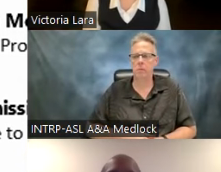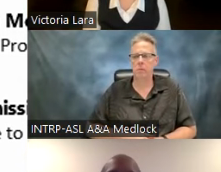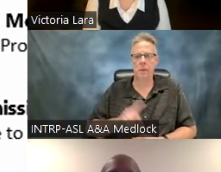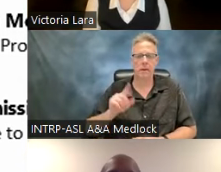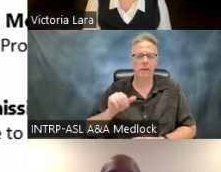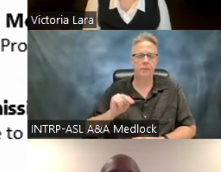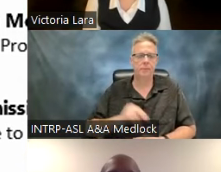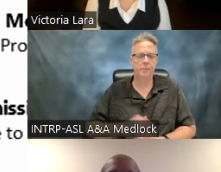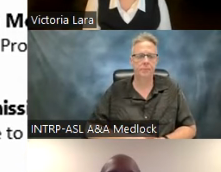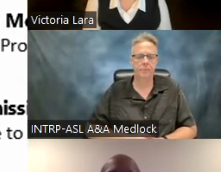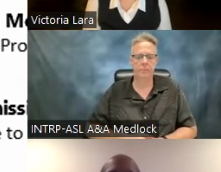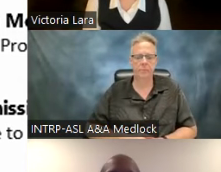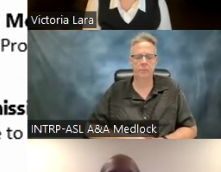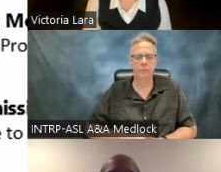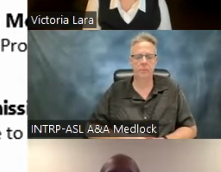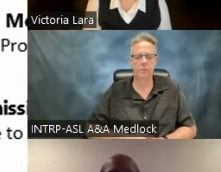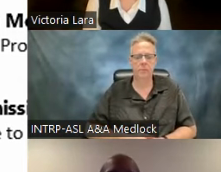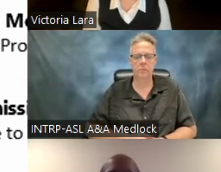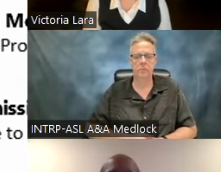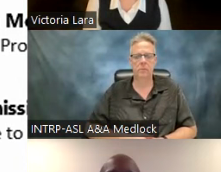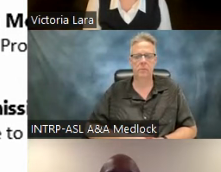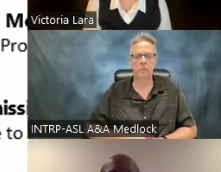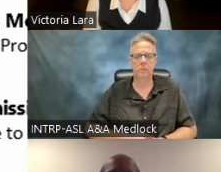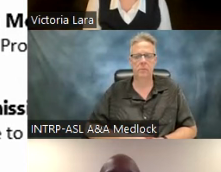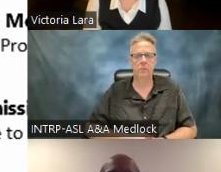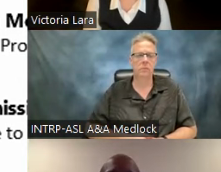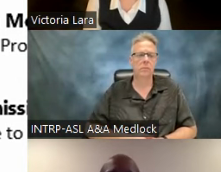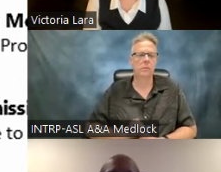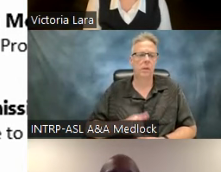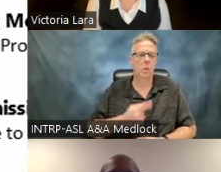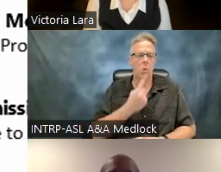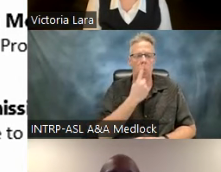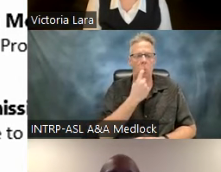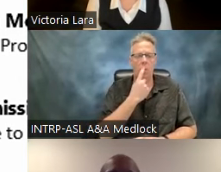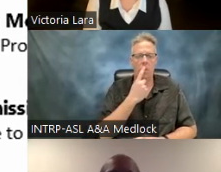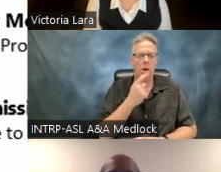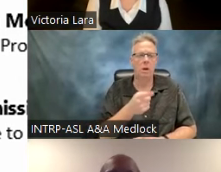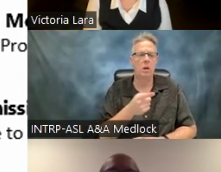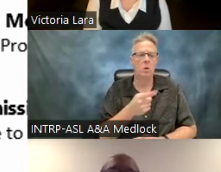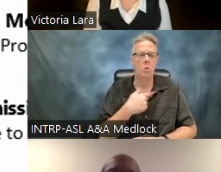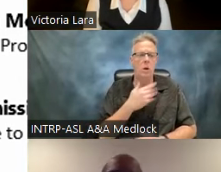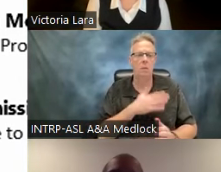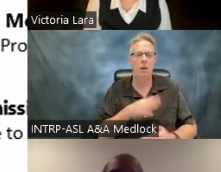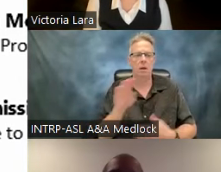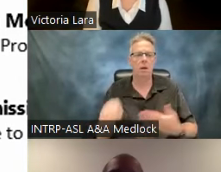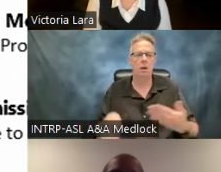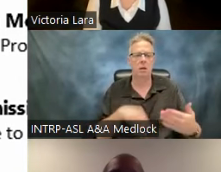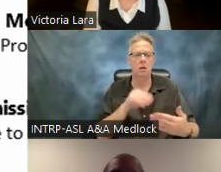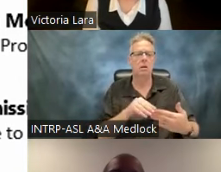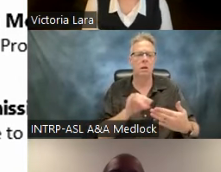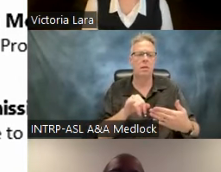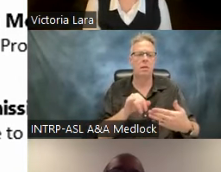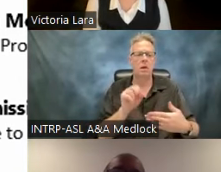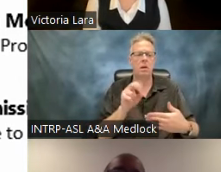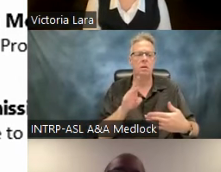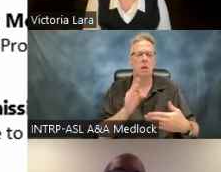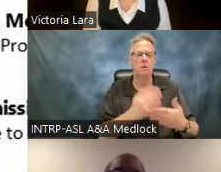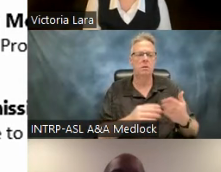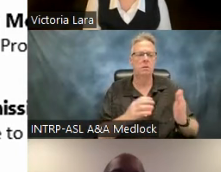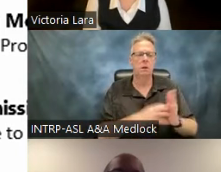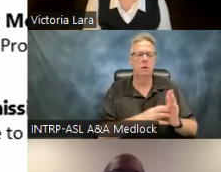Dan? Oh, well, so and then that sentence that's read, we were planning to add that to this subsection as well. Okay. So it should say the